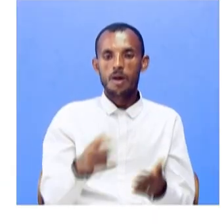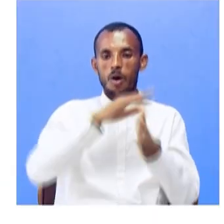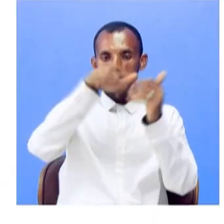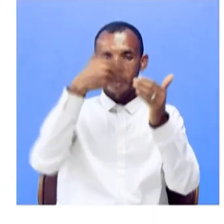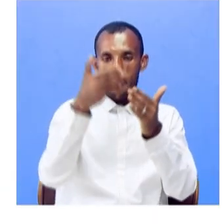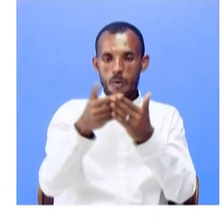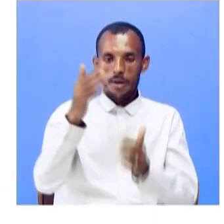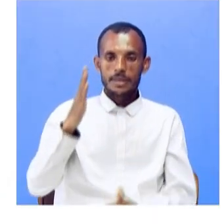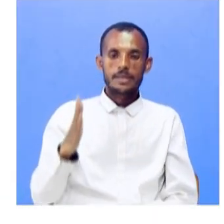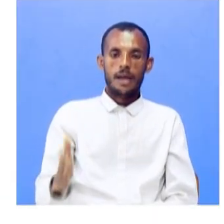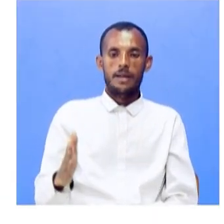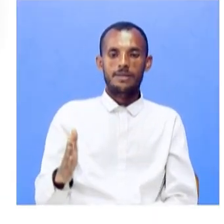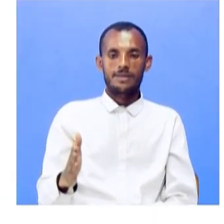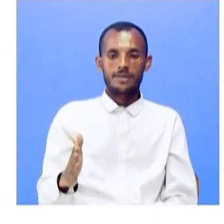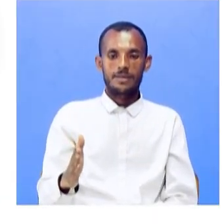all sides